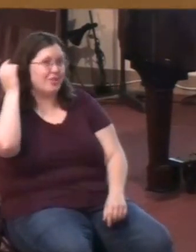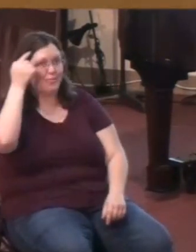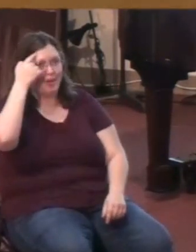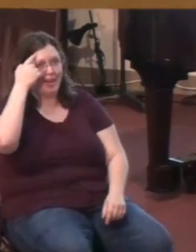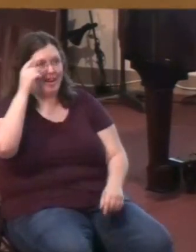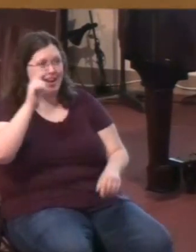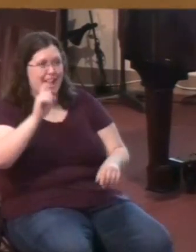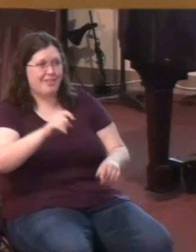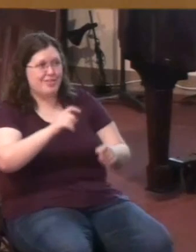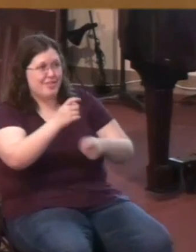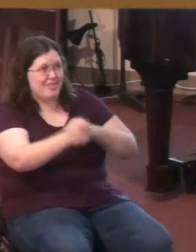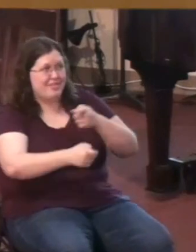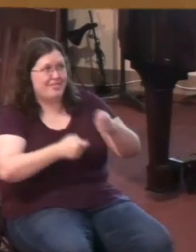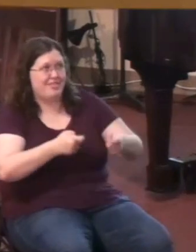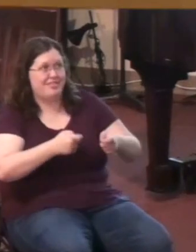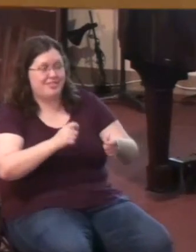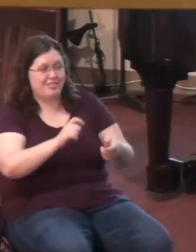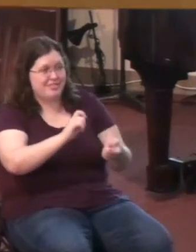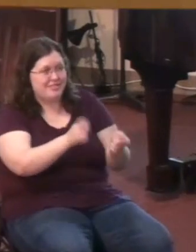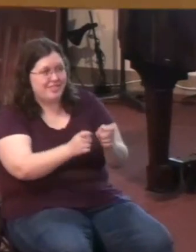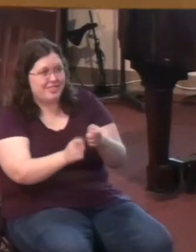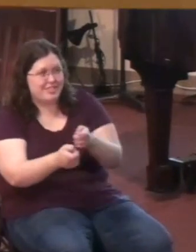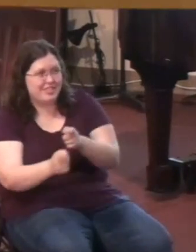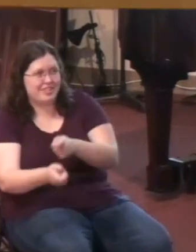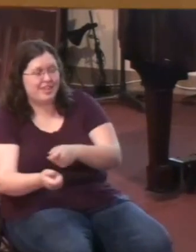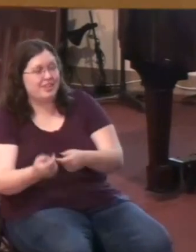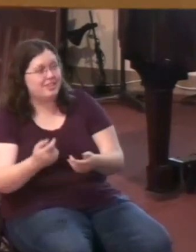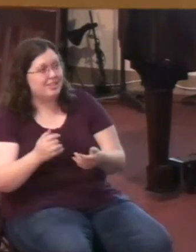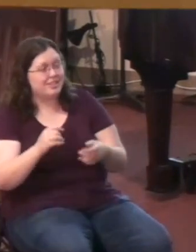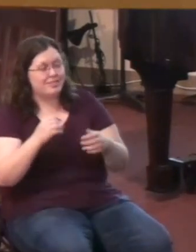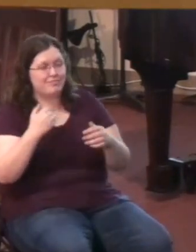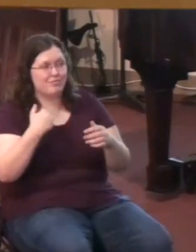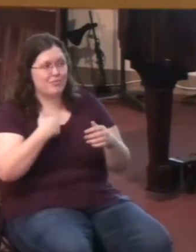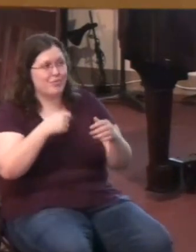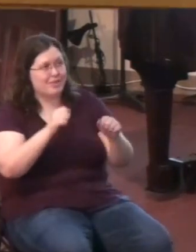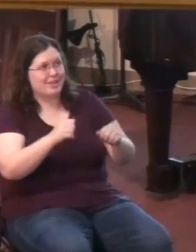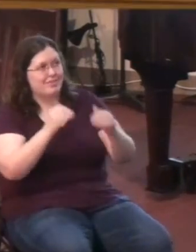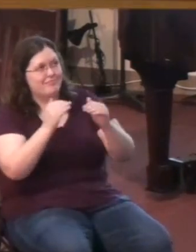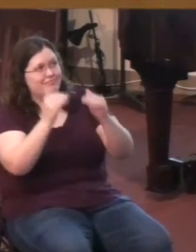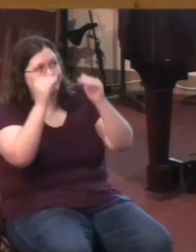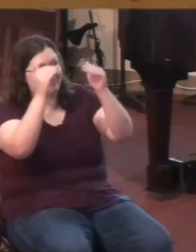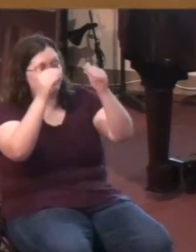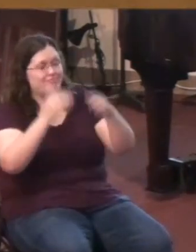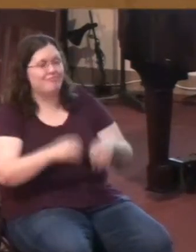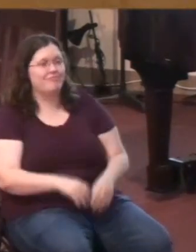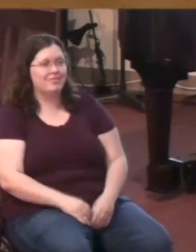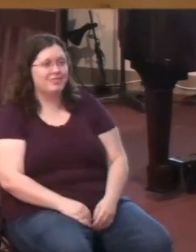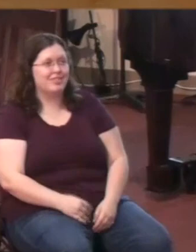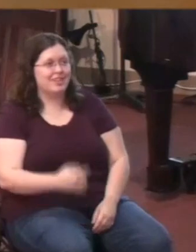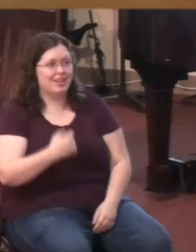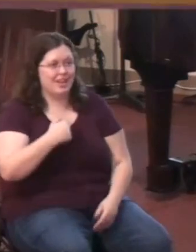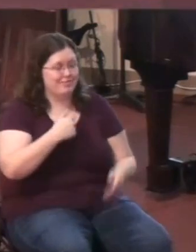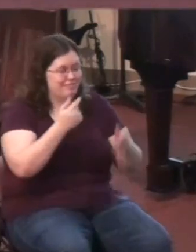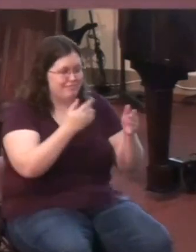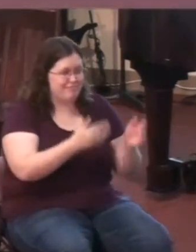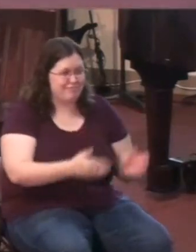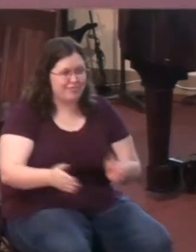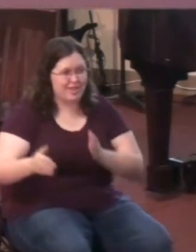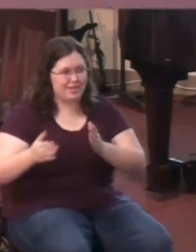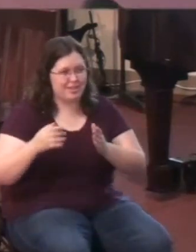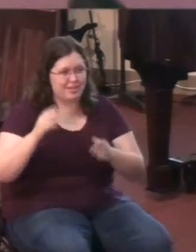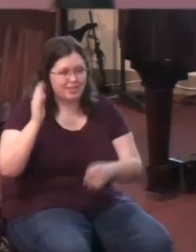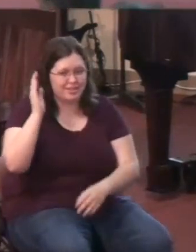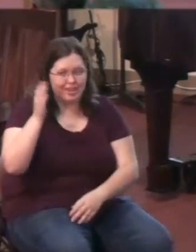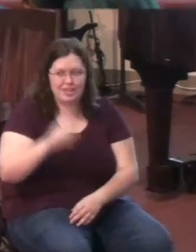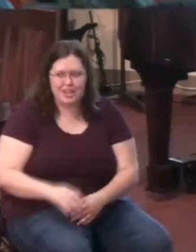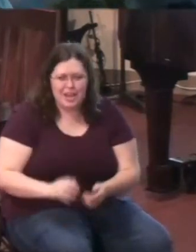for us to actually elevate in our higher order of being. Now, when I was getting this talk ready, I said, honey, so how do you do